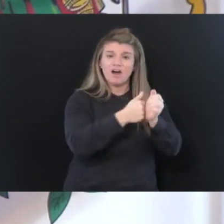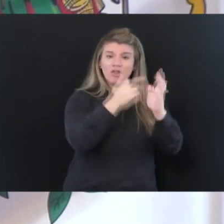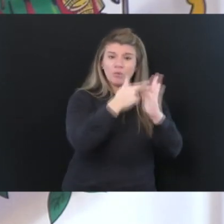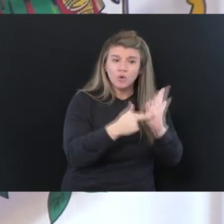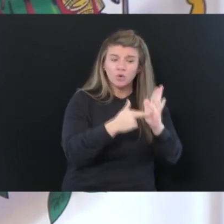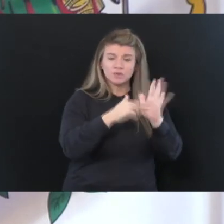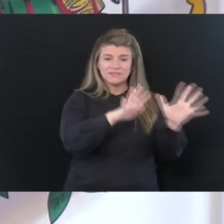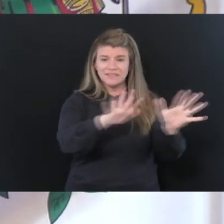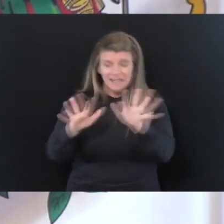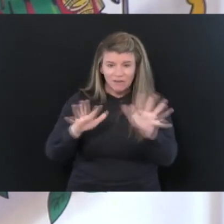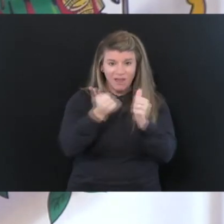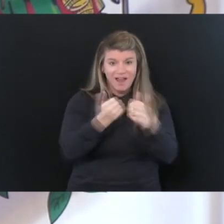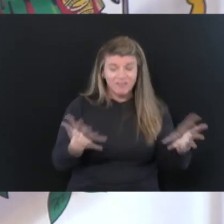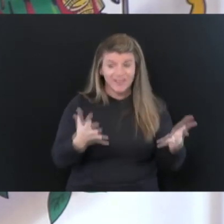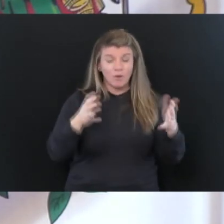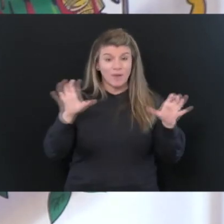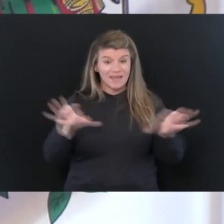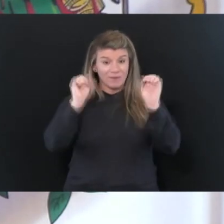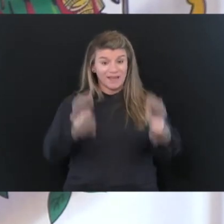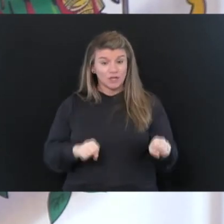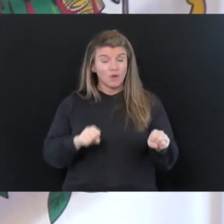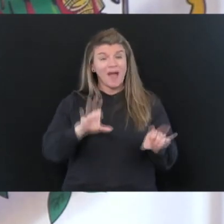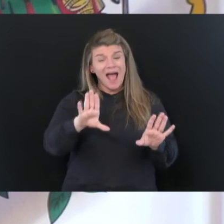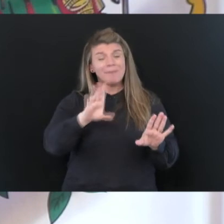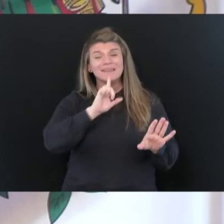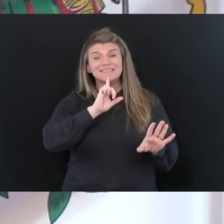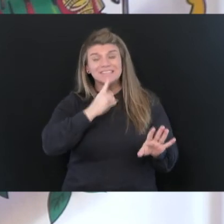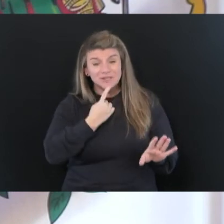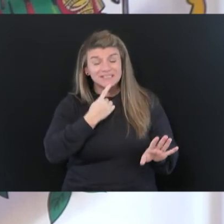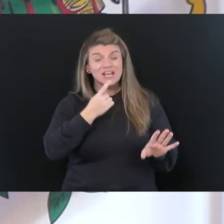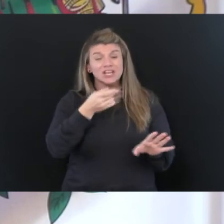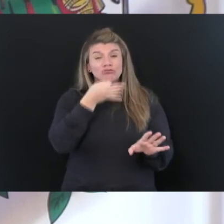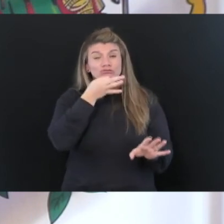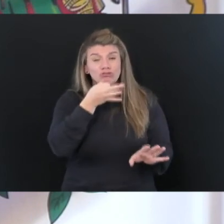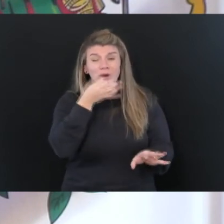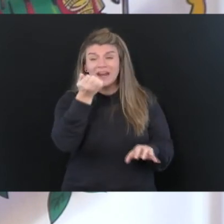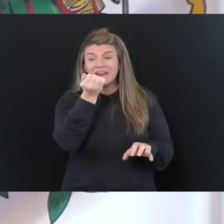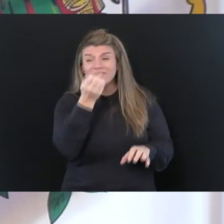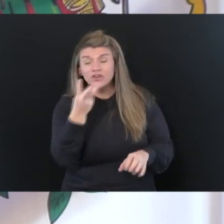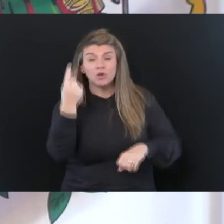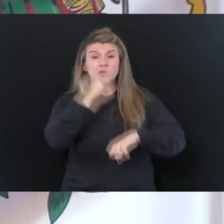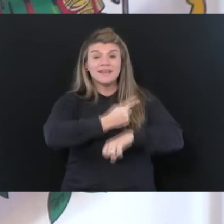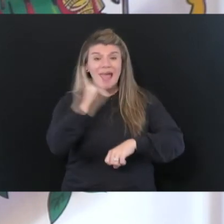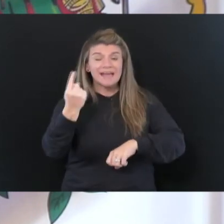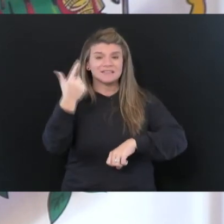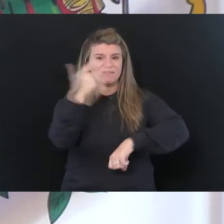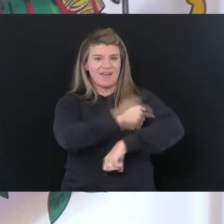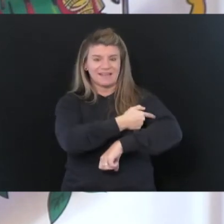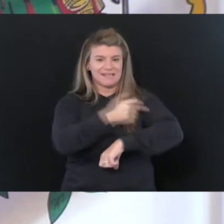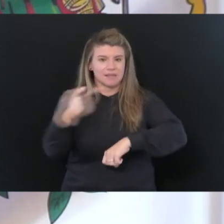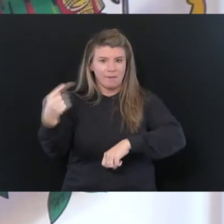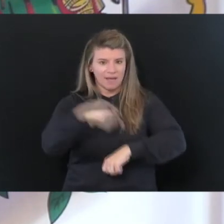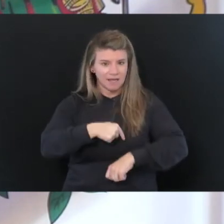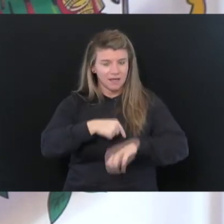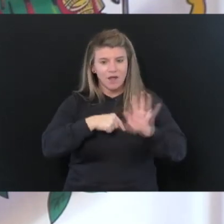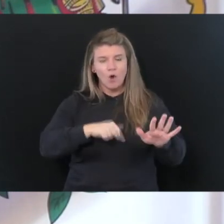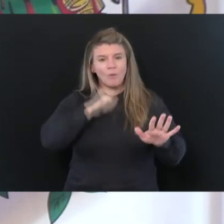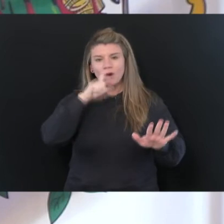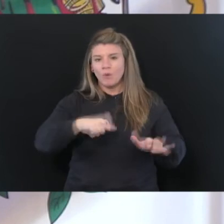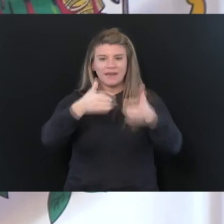we possibly can, and we're just within days. We're within days. We don't need to divide us anymore. I